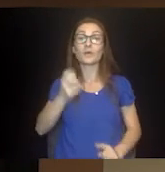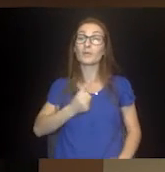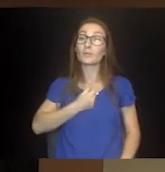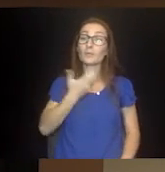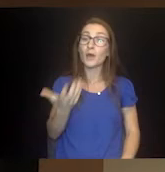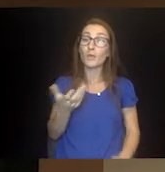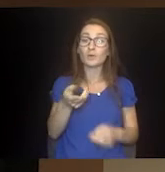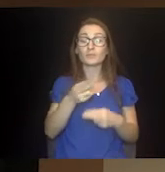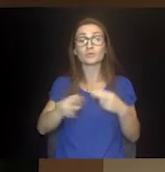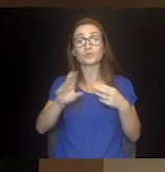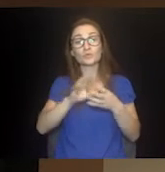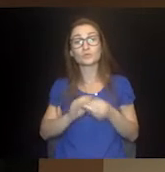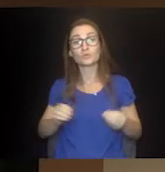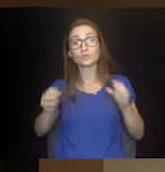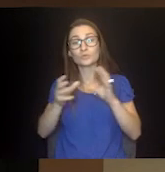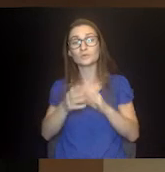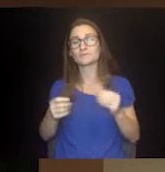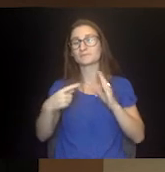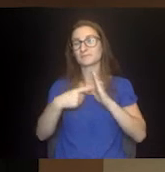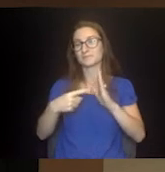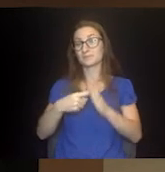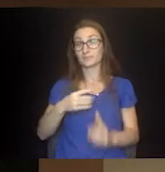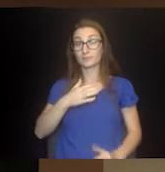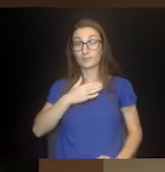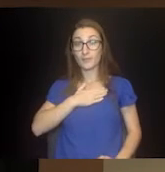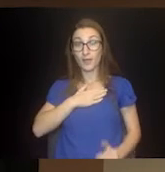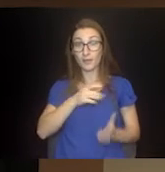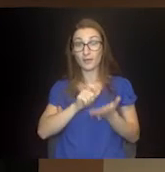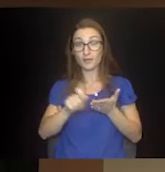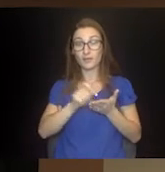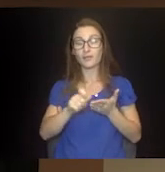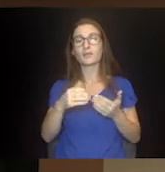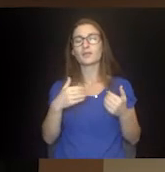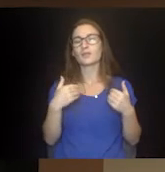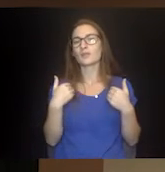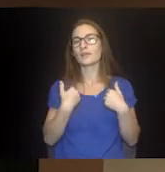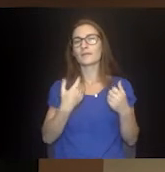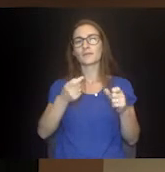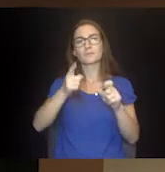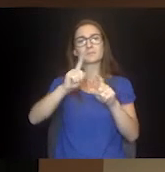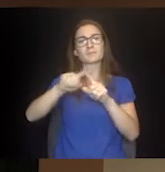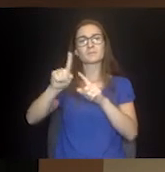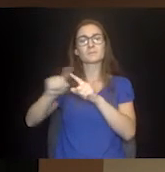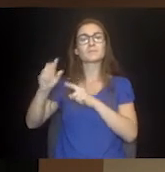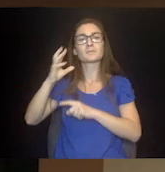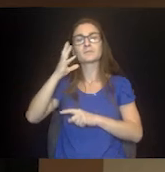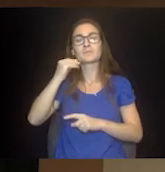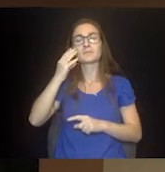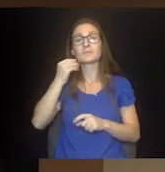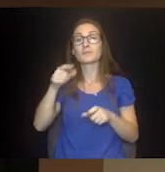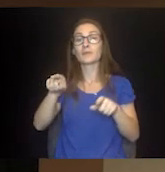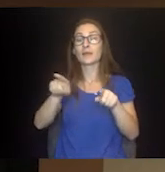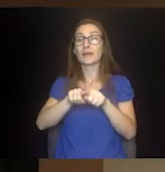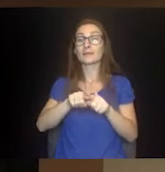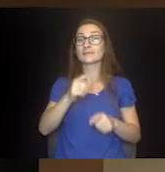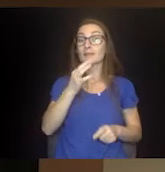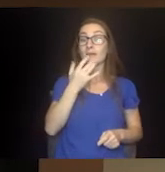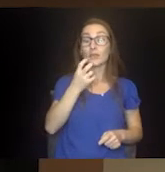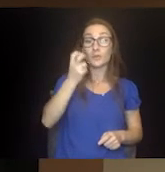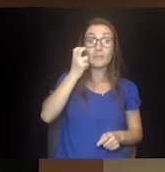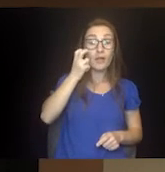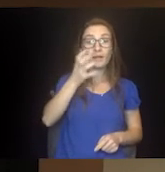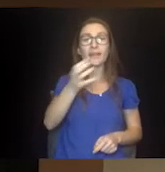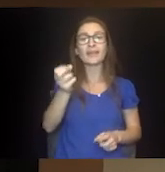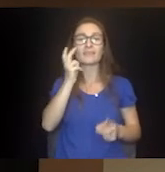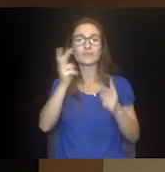poems, short stories, and for instance, with Maya, I put different things of the every life of what it is to be visually impaired